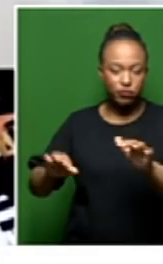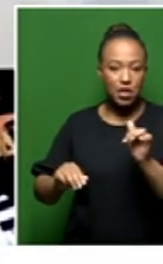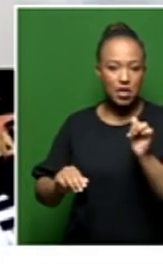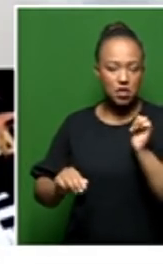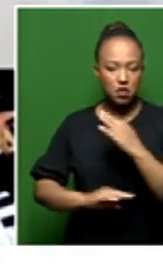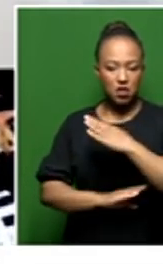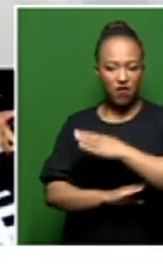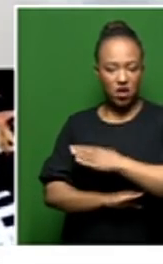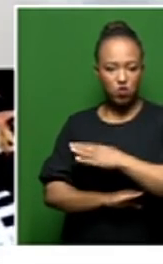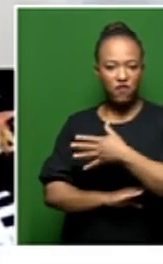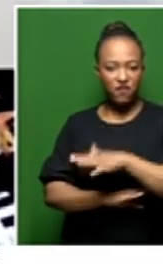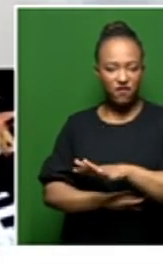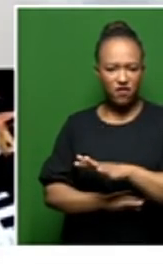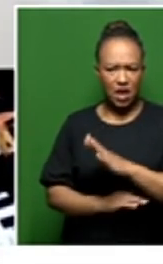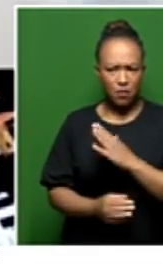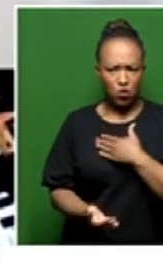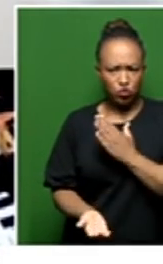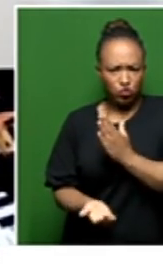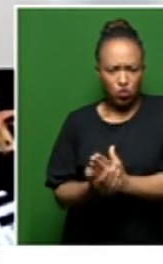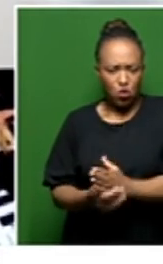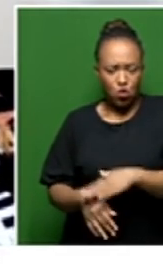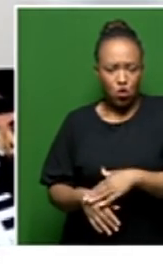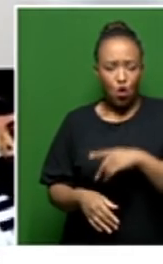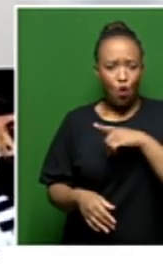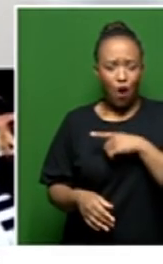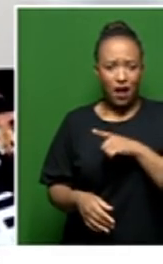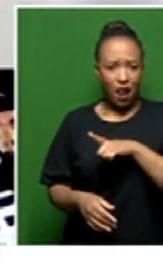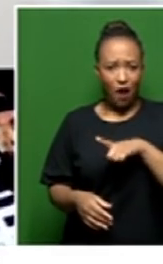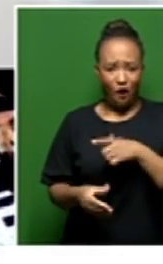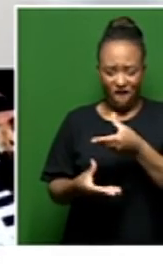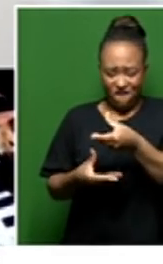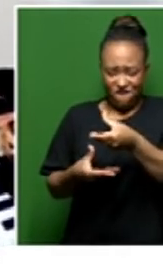sure how much time you've had to peruse through all of it. It's quite lengthy,